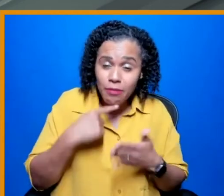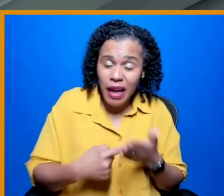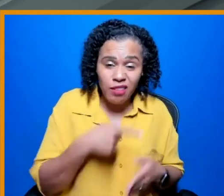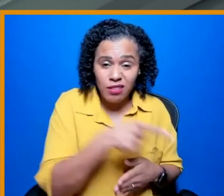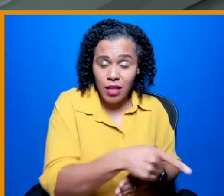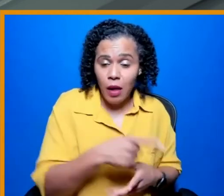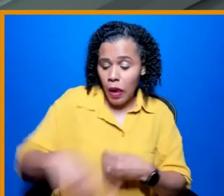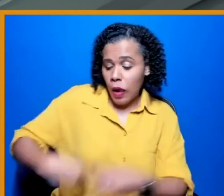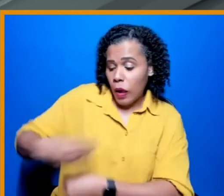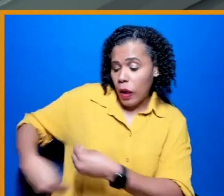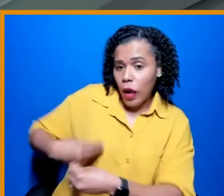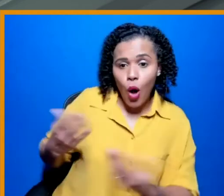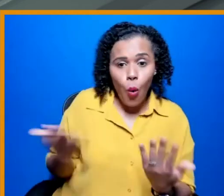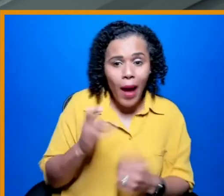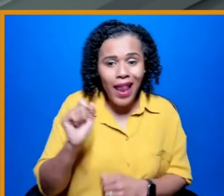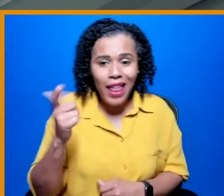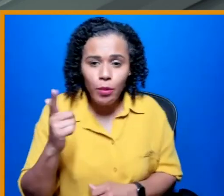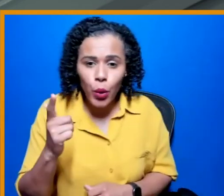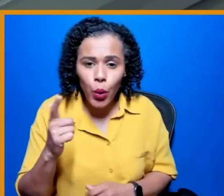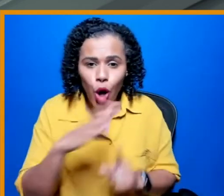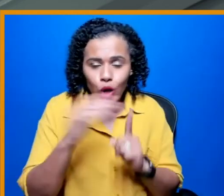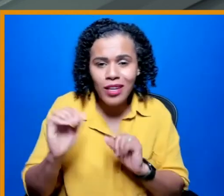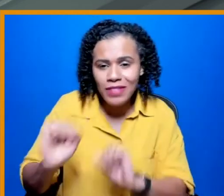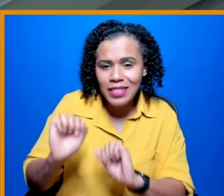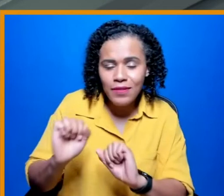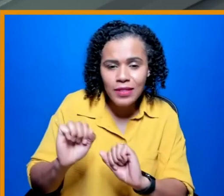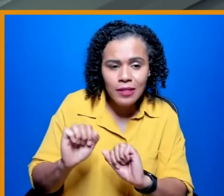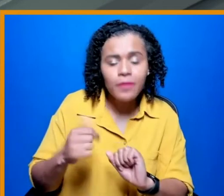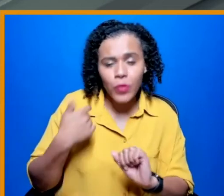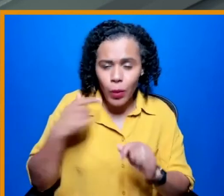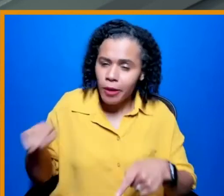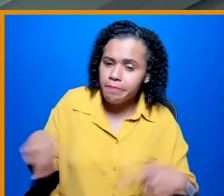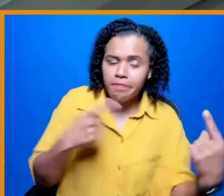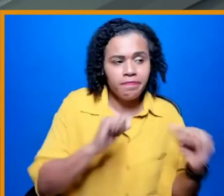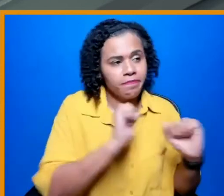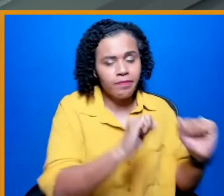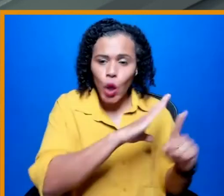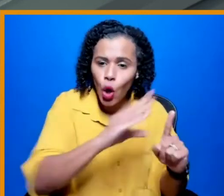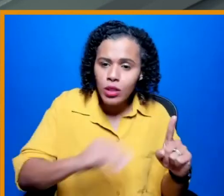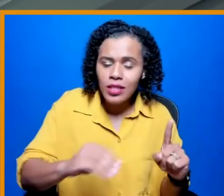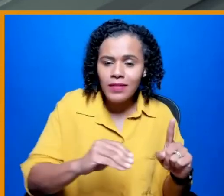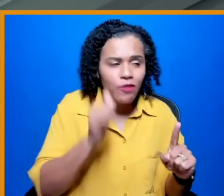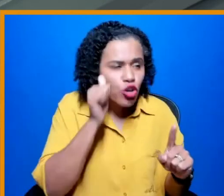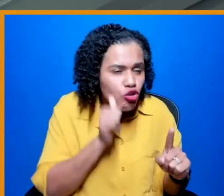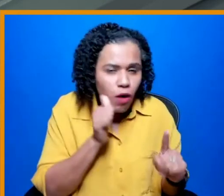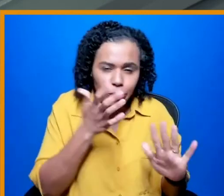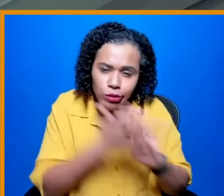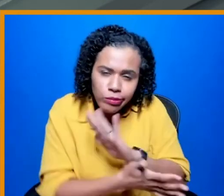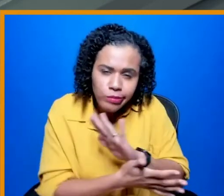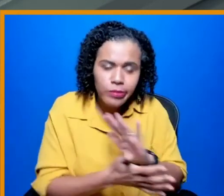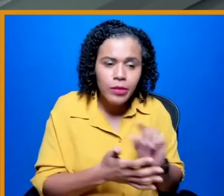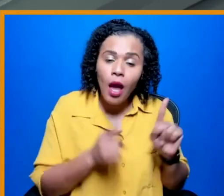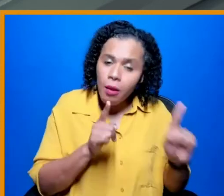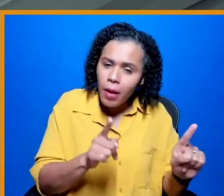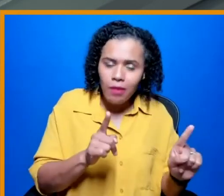Liverpool. Labour may be our allies in the fight against Conservative corruption, but it is this, amongst other differences, that make me proud to be a Liberal